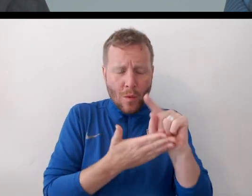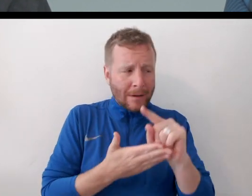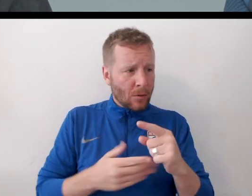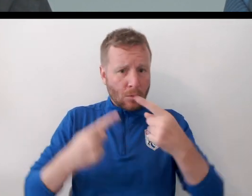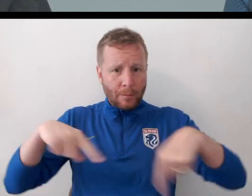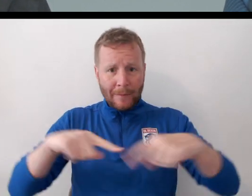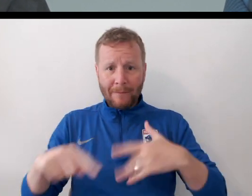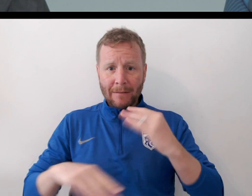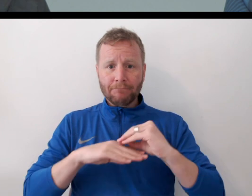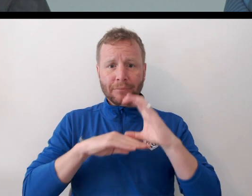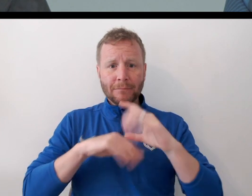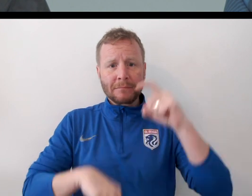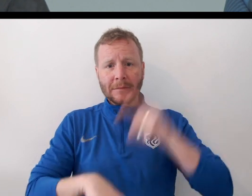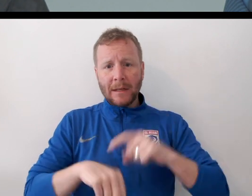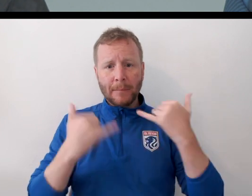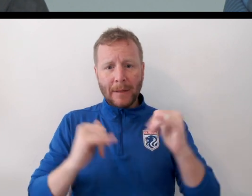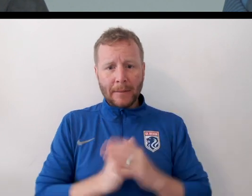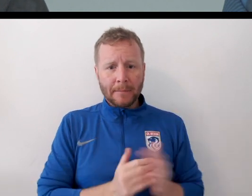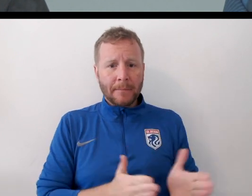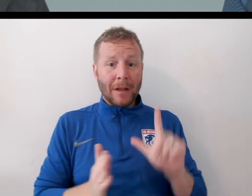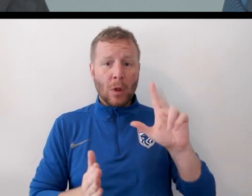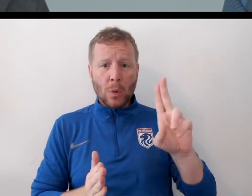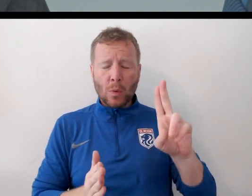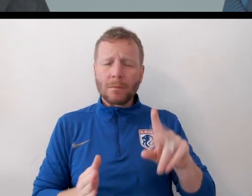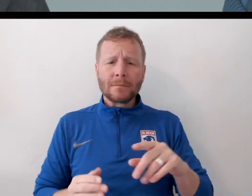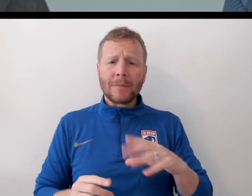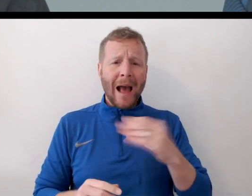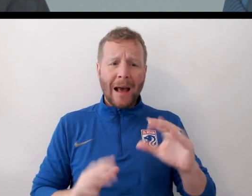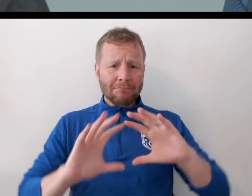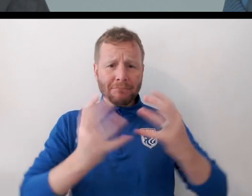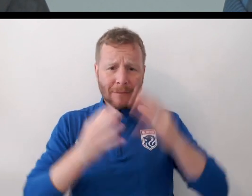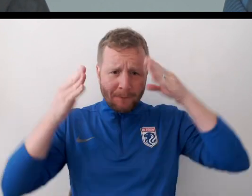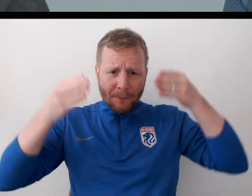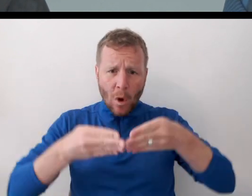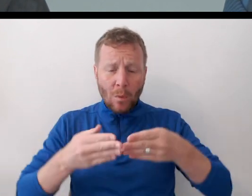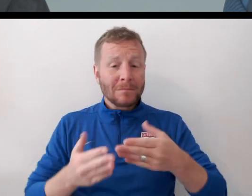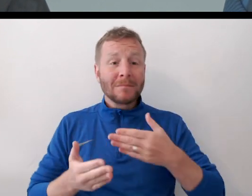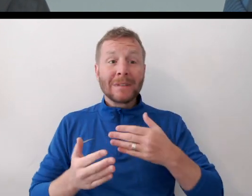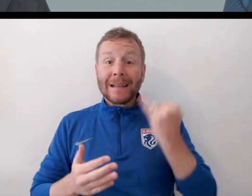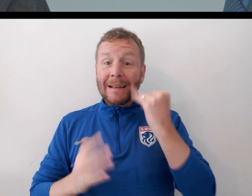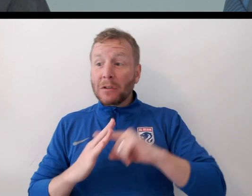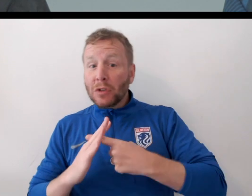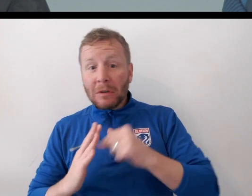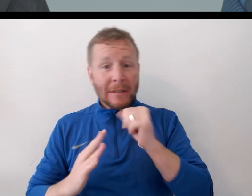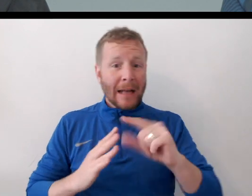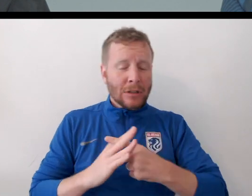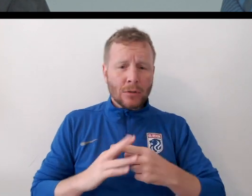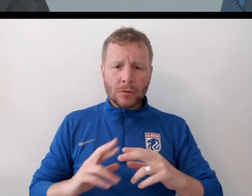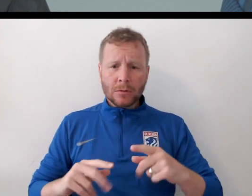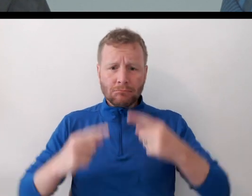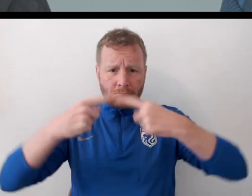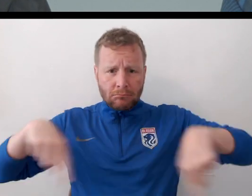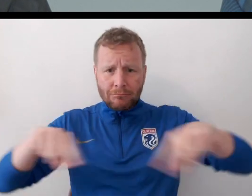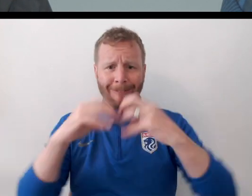people feel confident when they're called upon. And just the pure focus of the girls. Like, it doesn't matter if you're starting every single game or not. You are